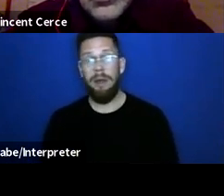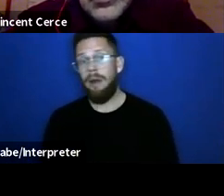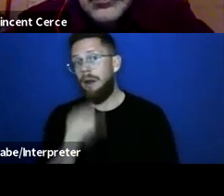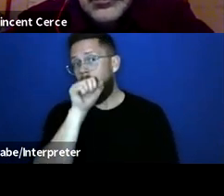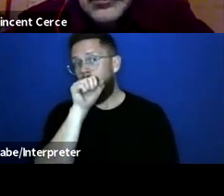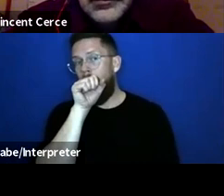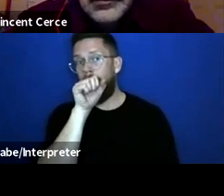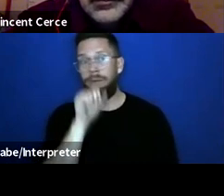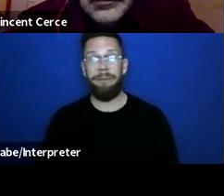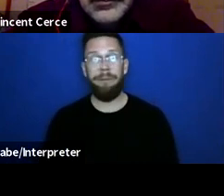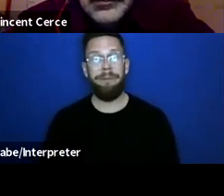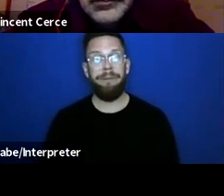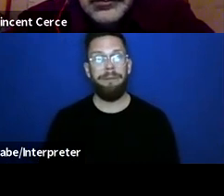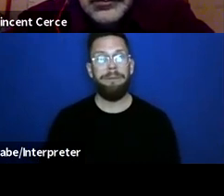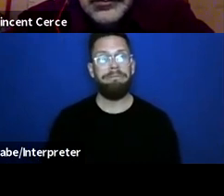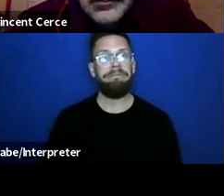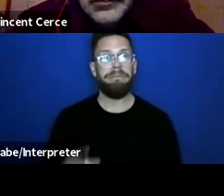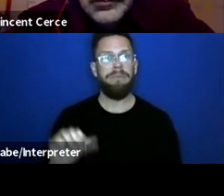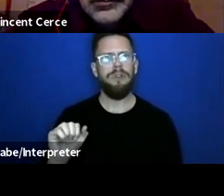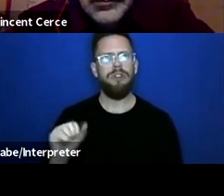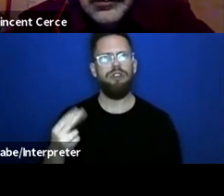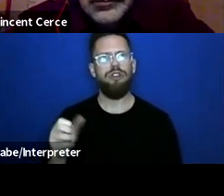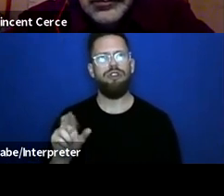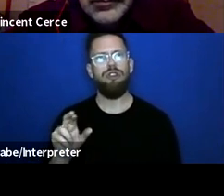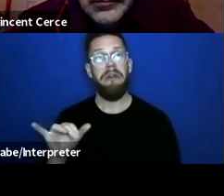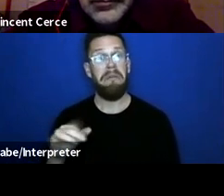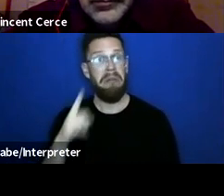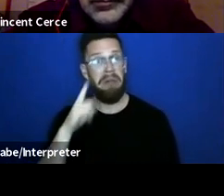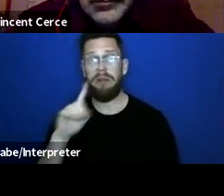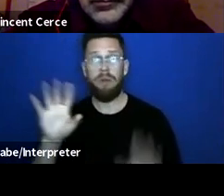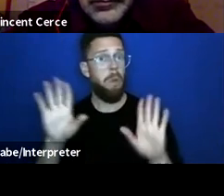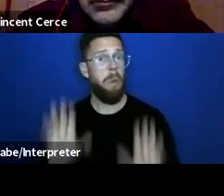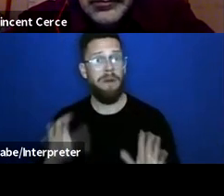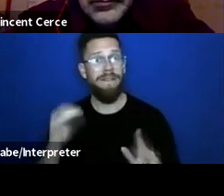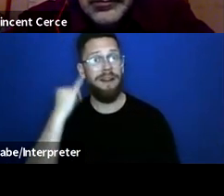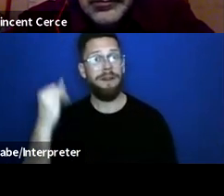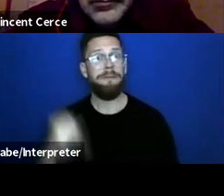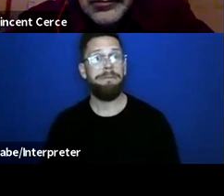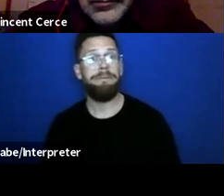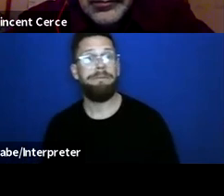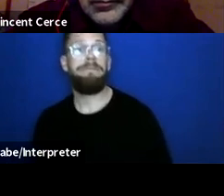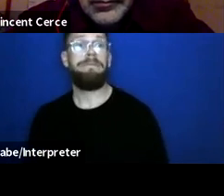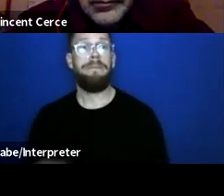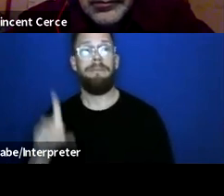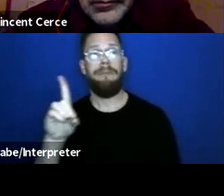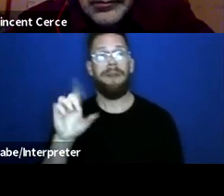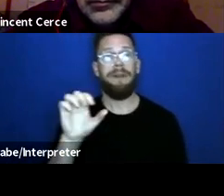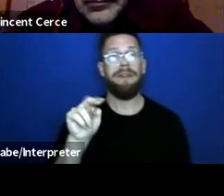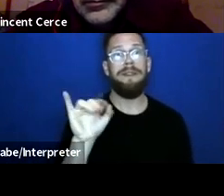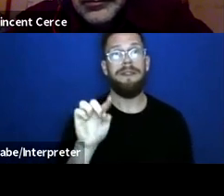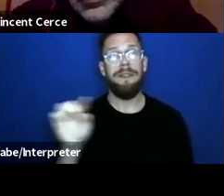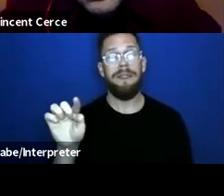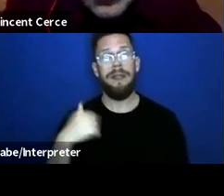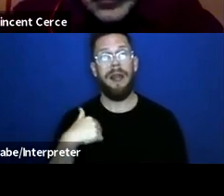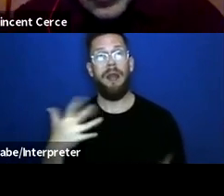idea, definitely. Okay, I would entertain a motion to expand Jacob's Cradles to Crayons project to all of the schools